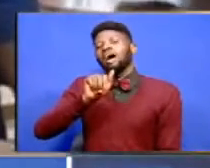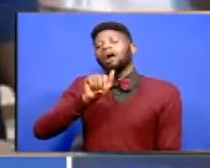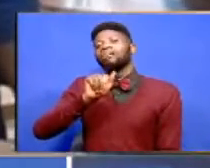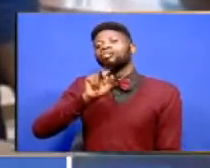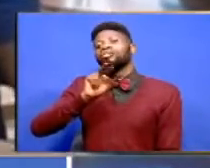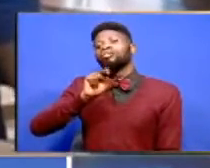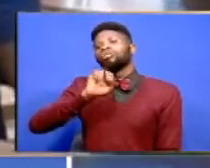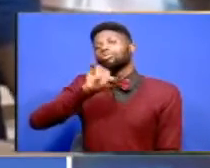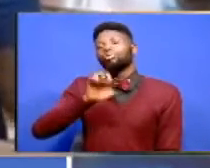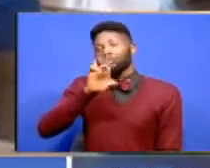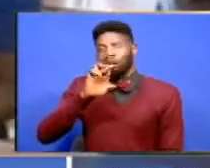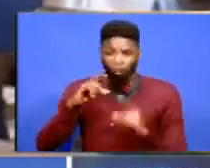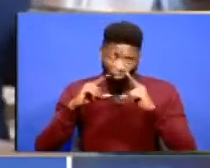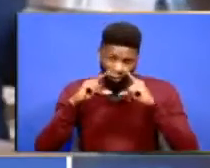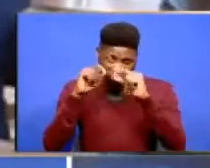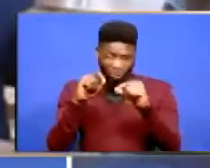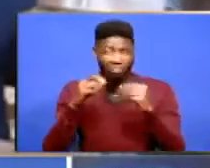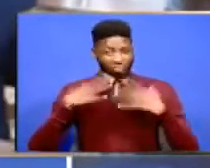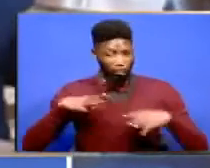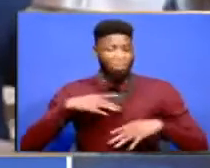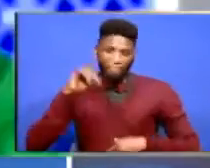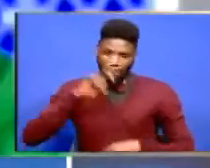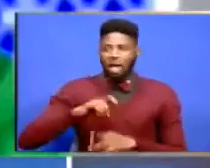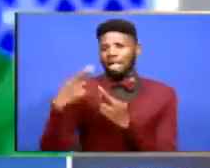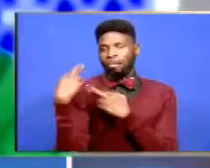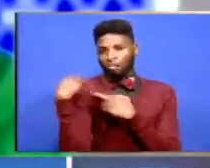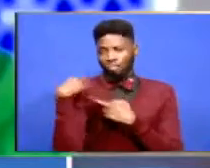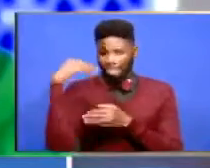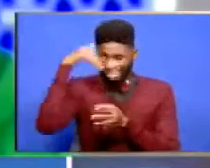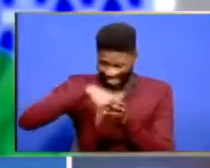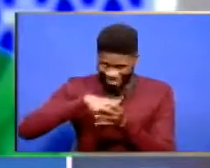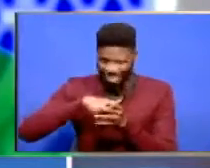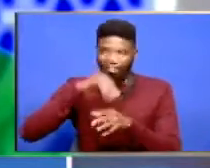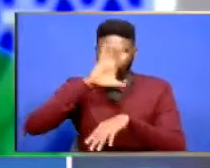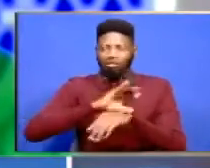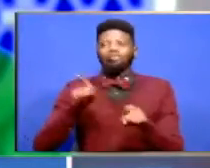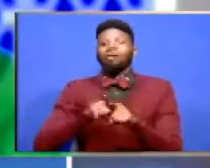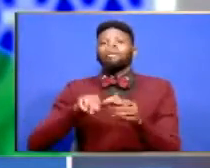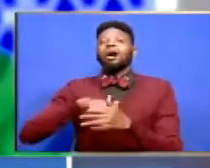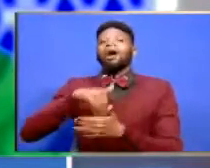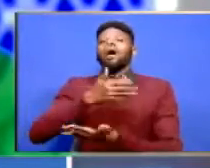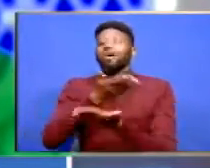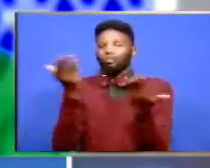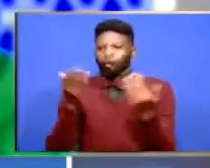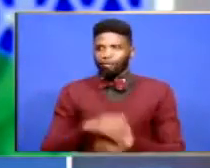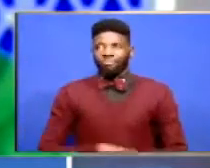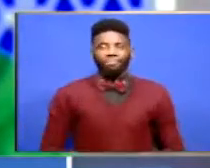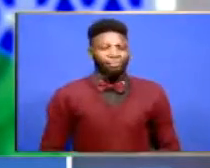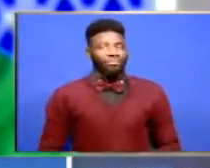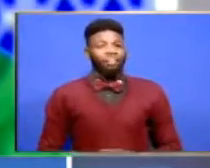responsibility in and outside places of worship. As we start